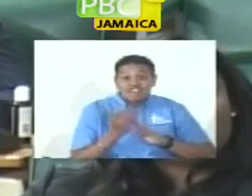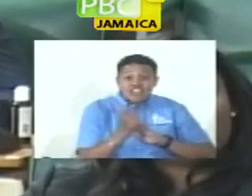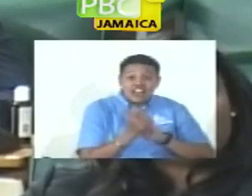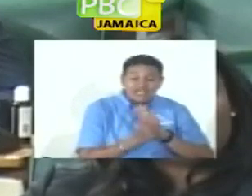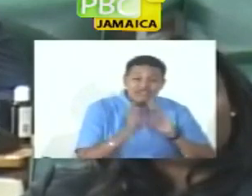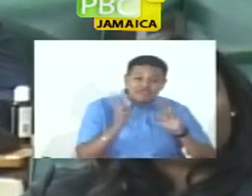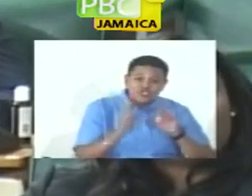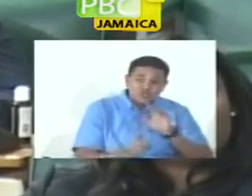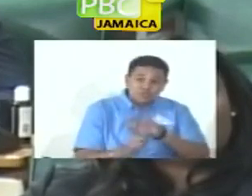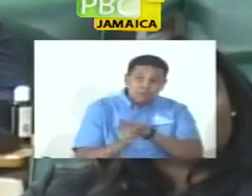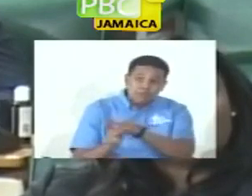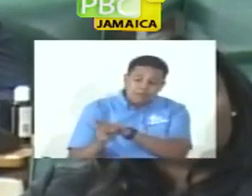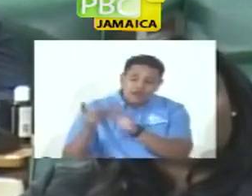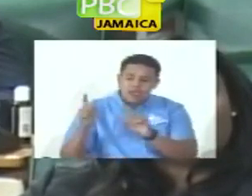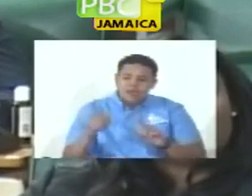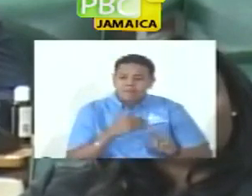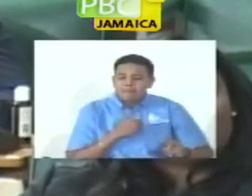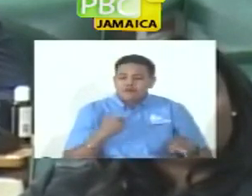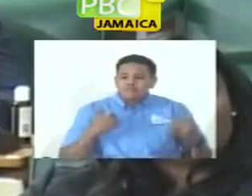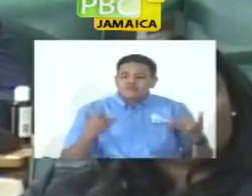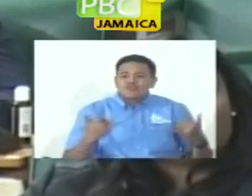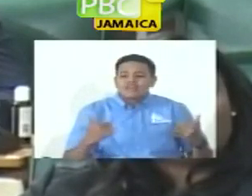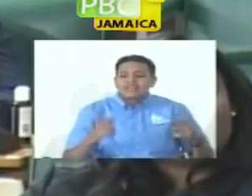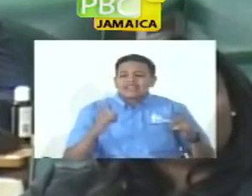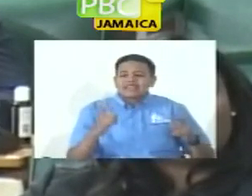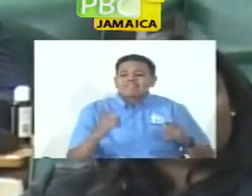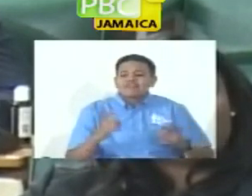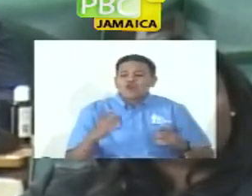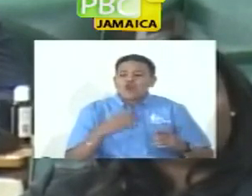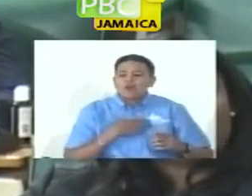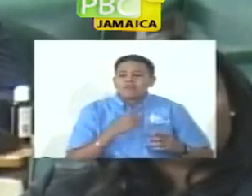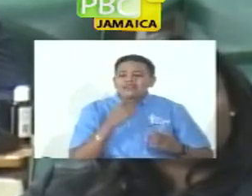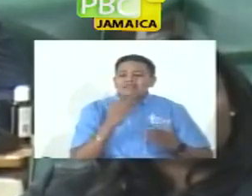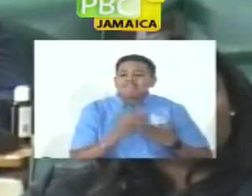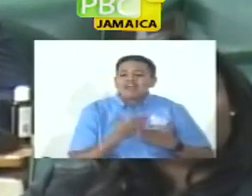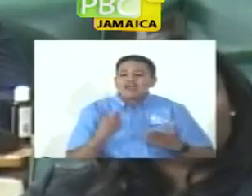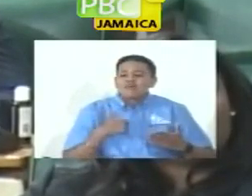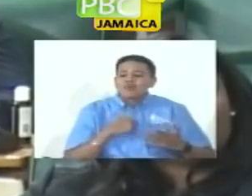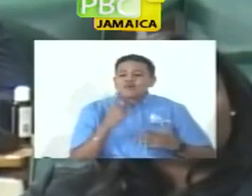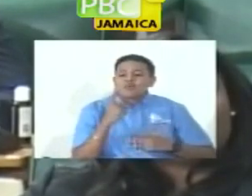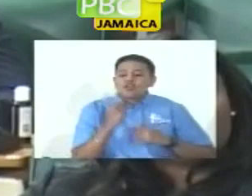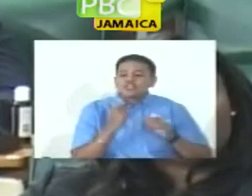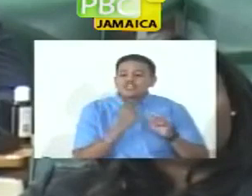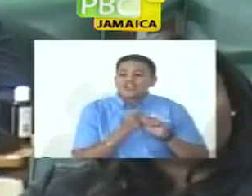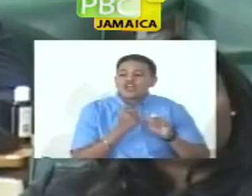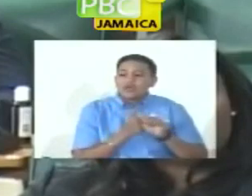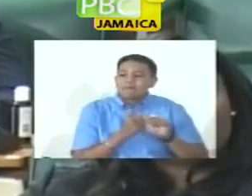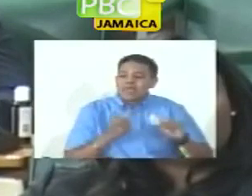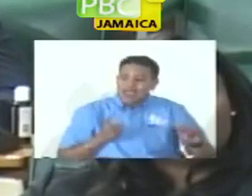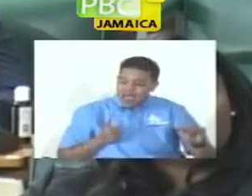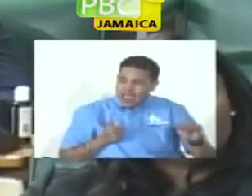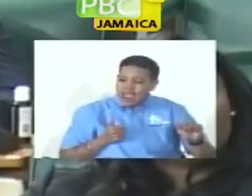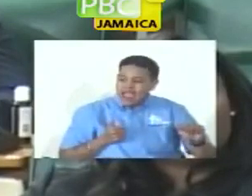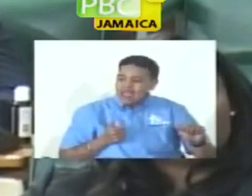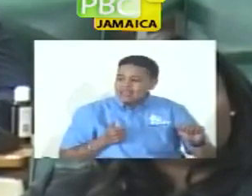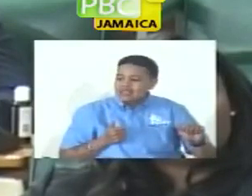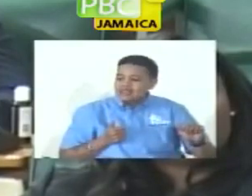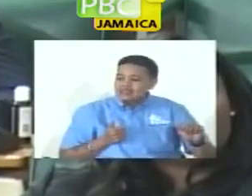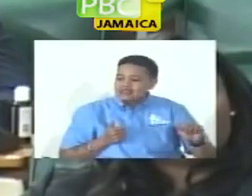matters. Members today have even complained about the fact that we are a year behind in